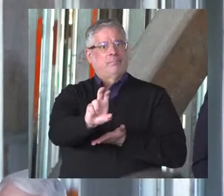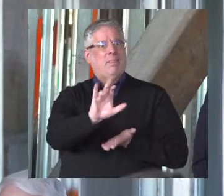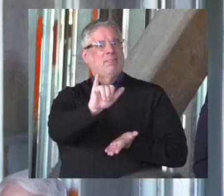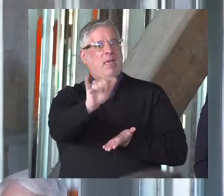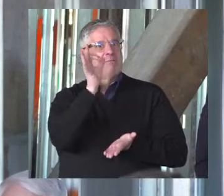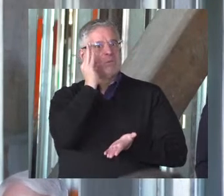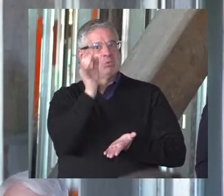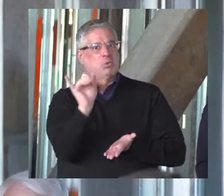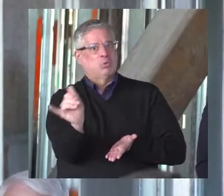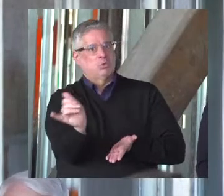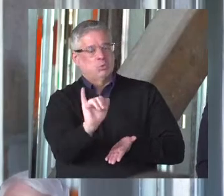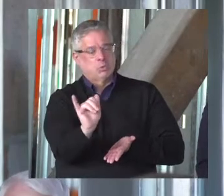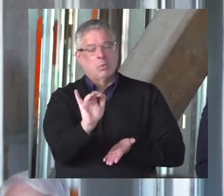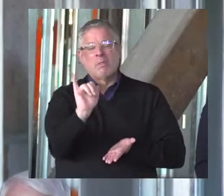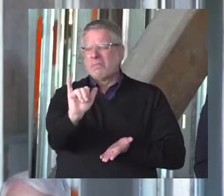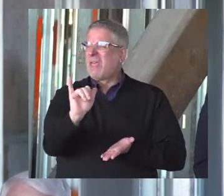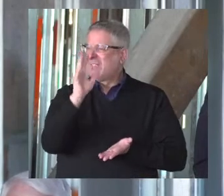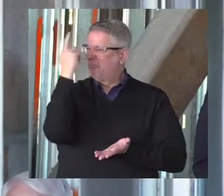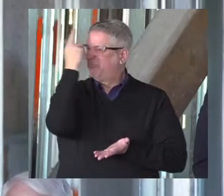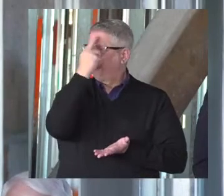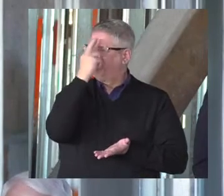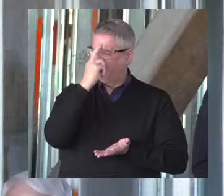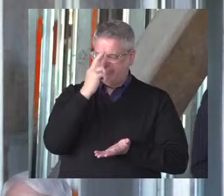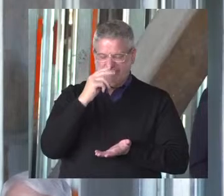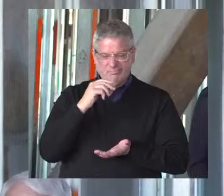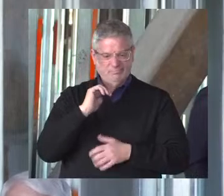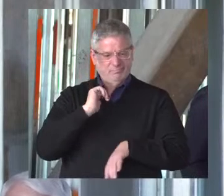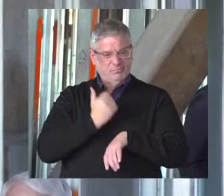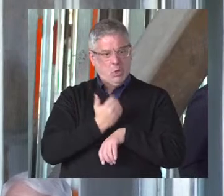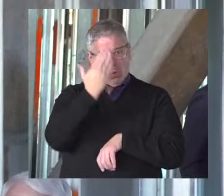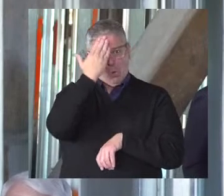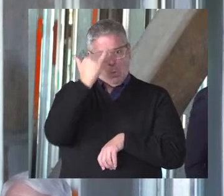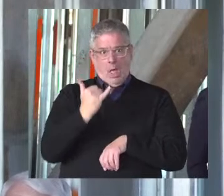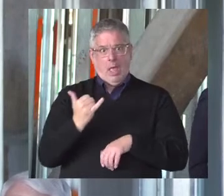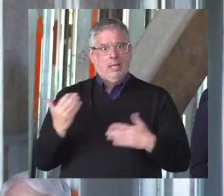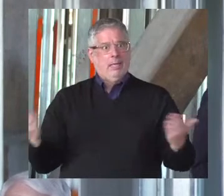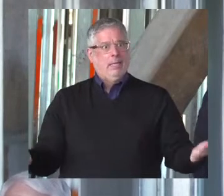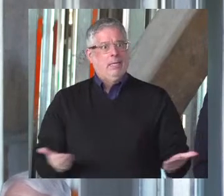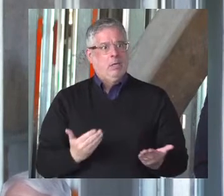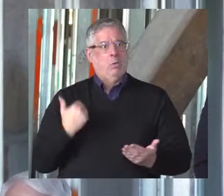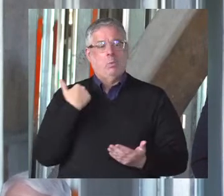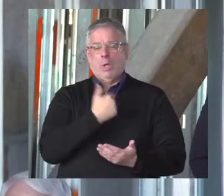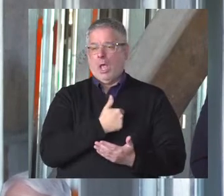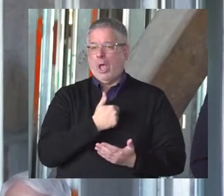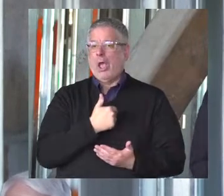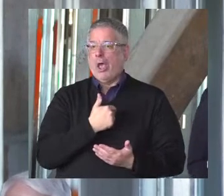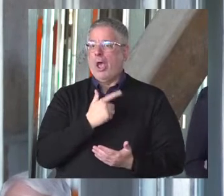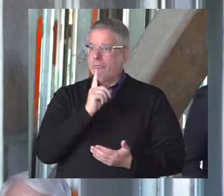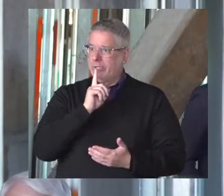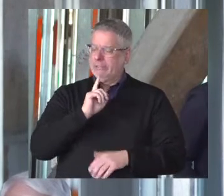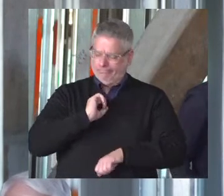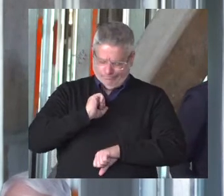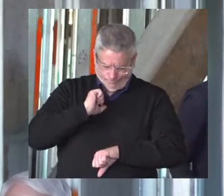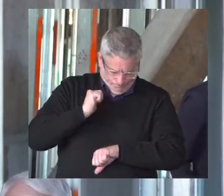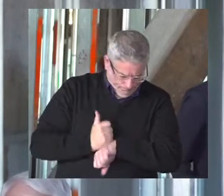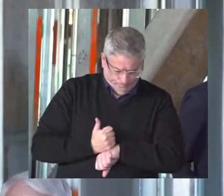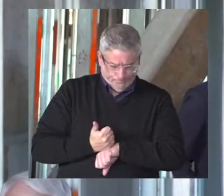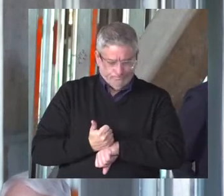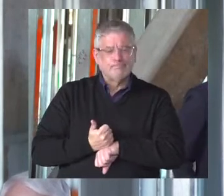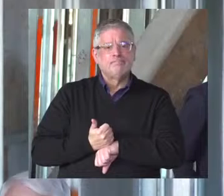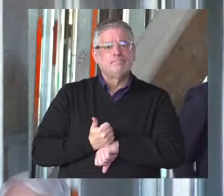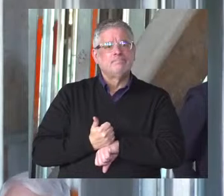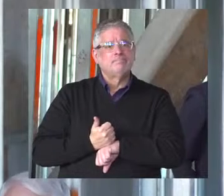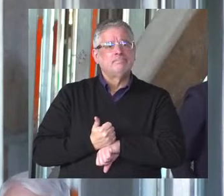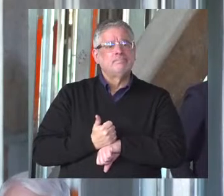And that's really the spirit in terms of why we are here. We are doubling down on the